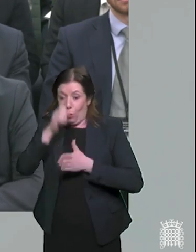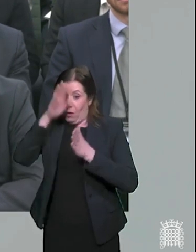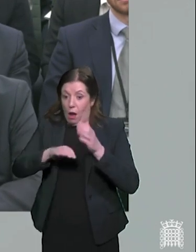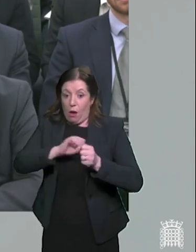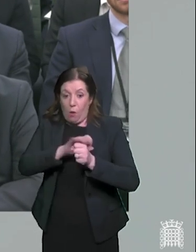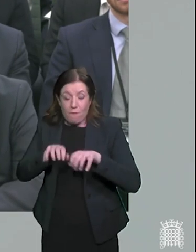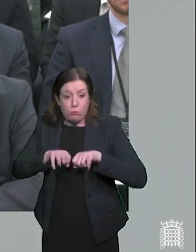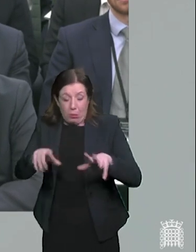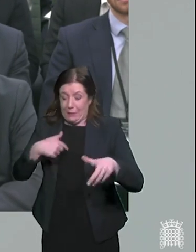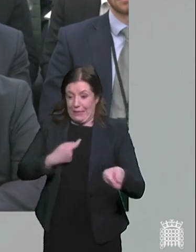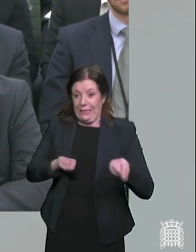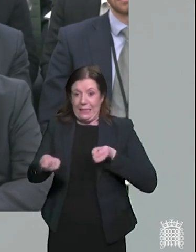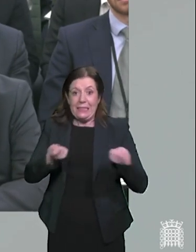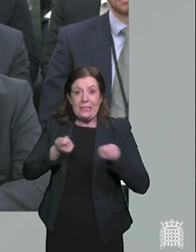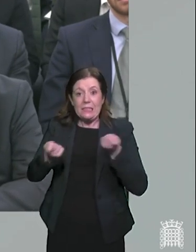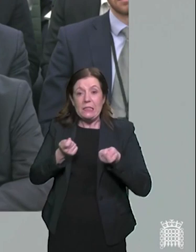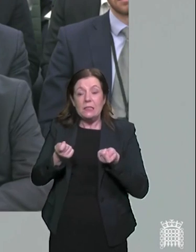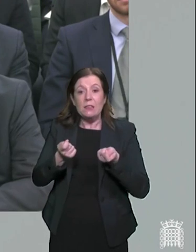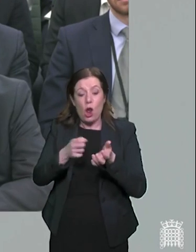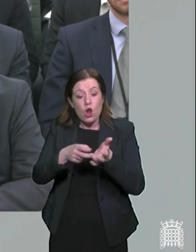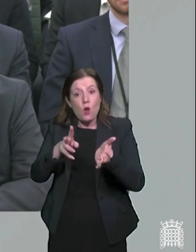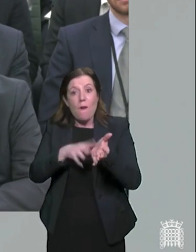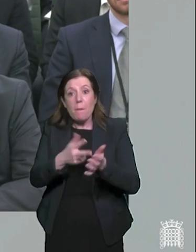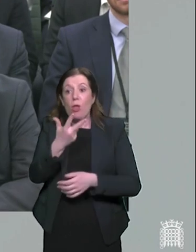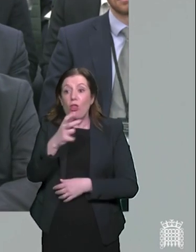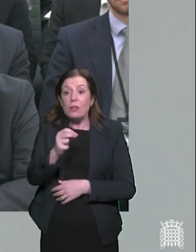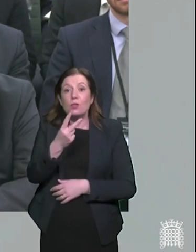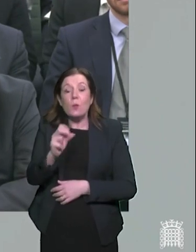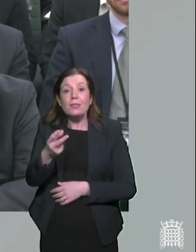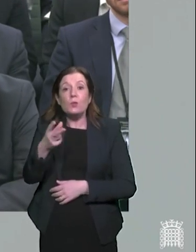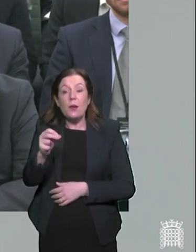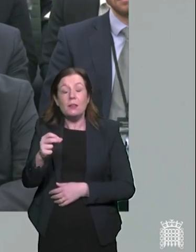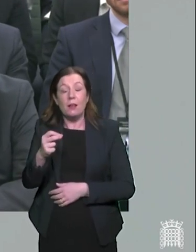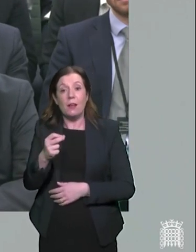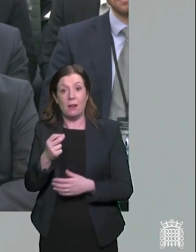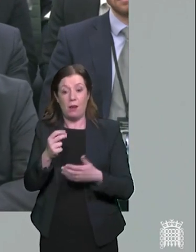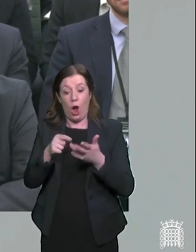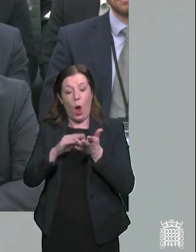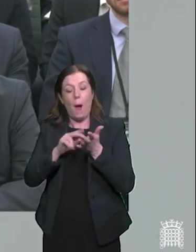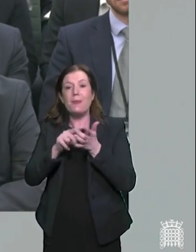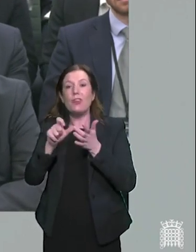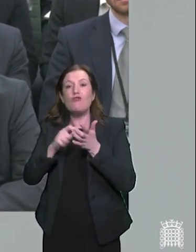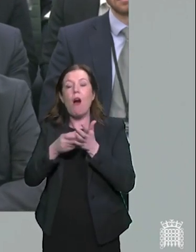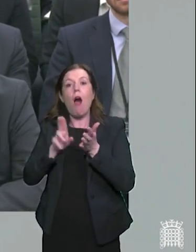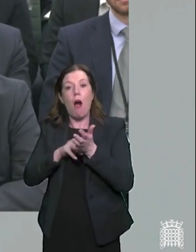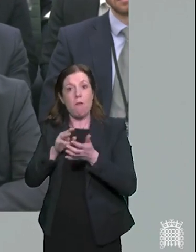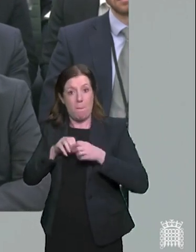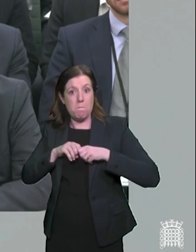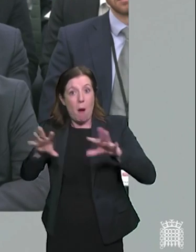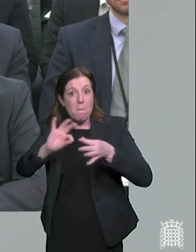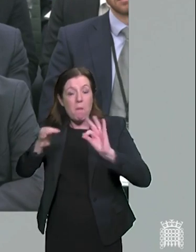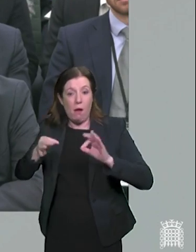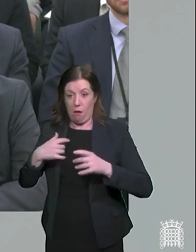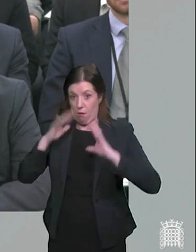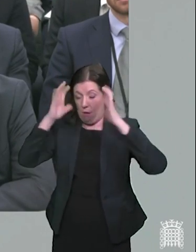pandemic. On the evening in question, 30th of November 2021, I was dealing with the emergence of the Omicron variant and the growing